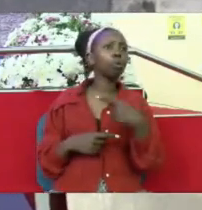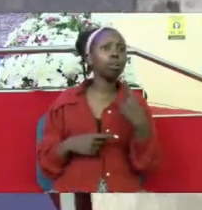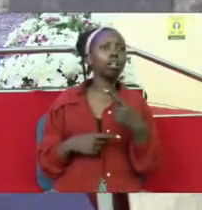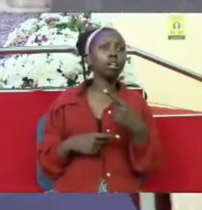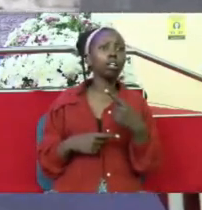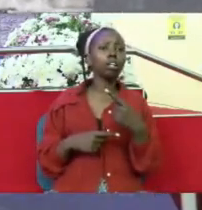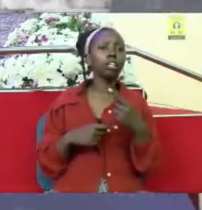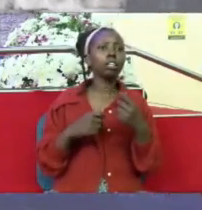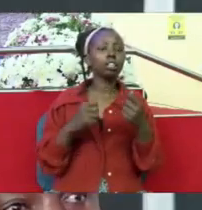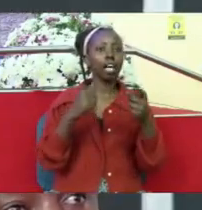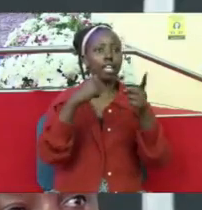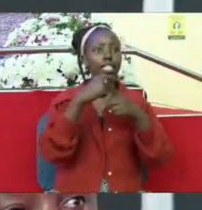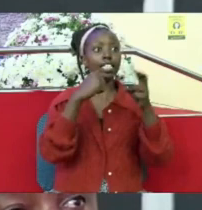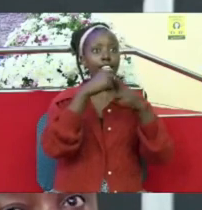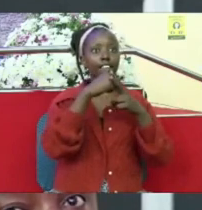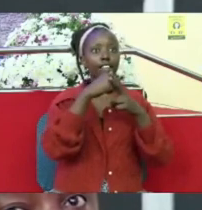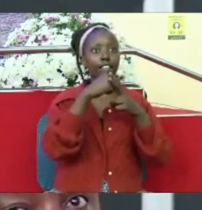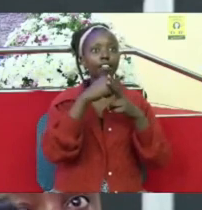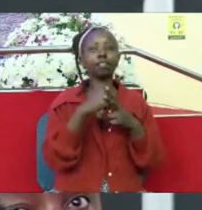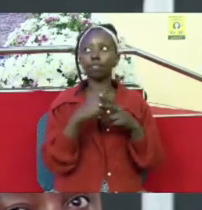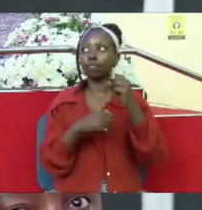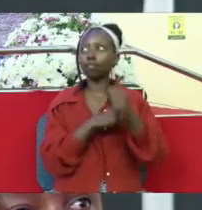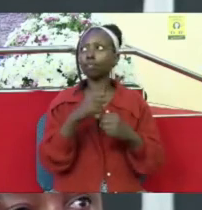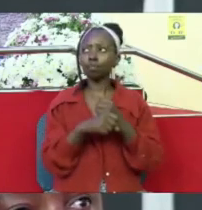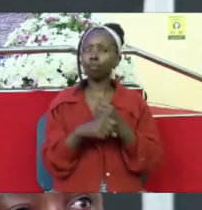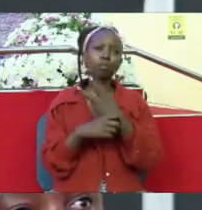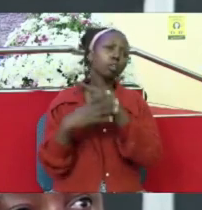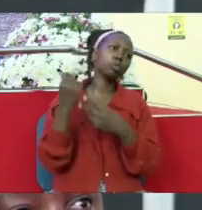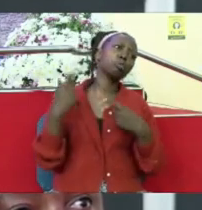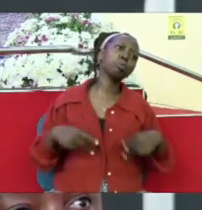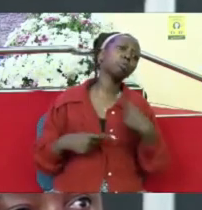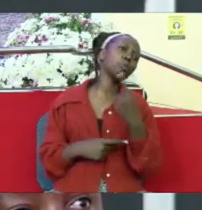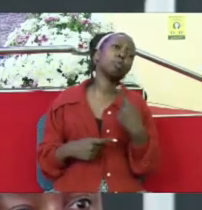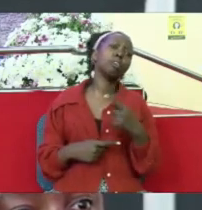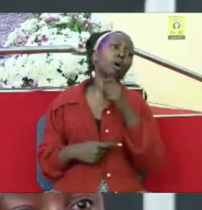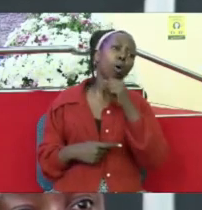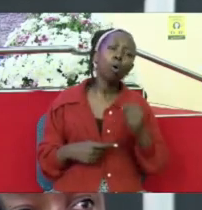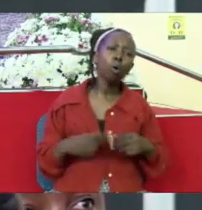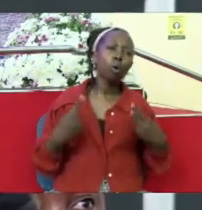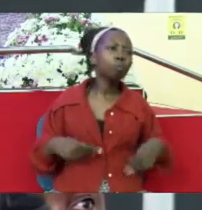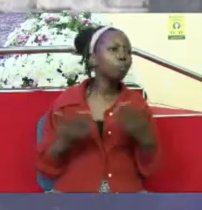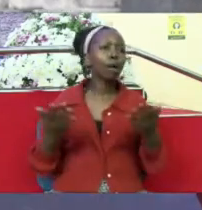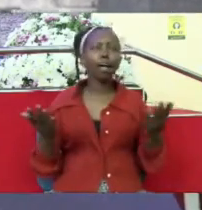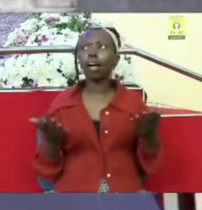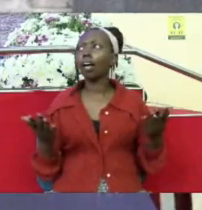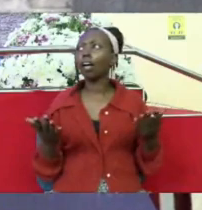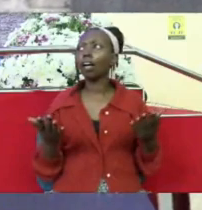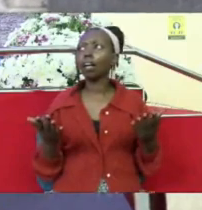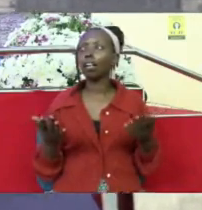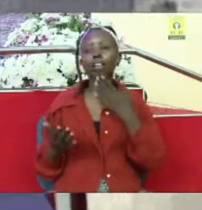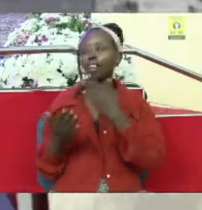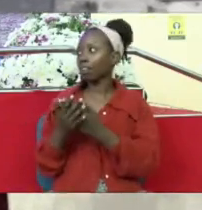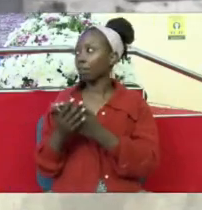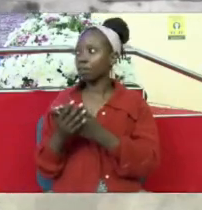we were tulikuwa wengi kwa hii church. We were so many. Lakini sasa wazee wameenda wapi? Where are the old people? So this old man says, thank you masharia.